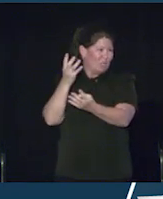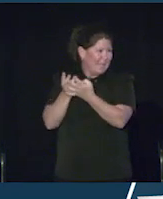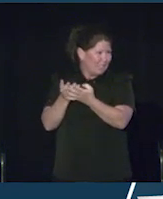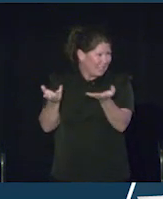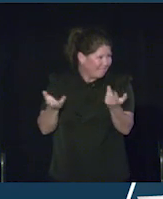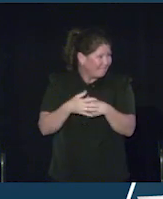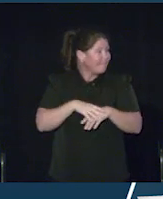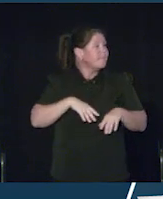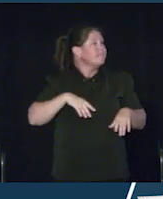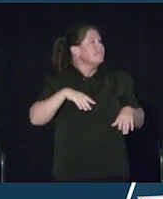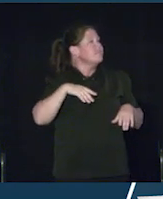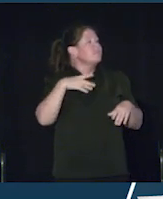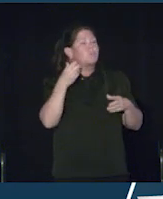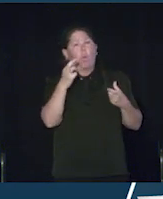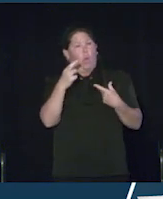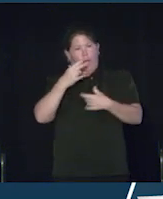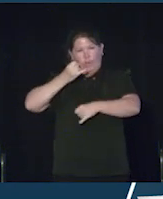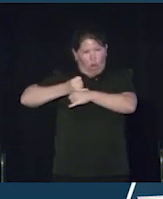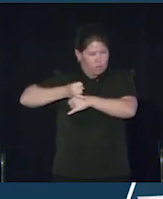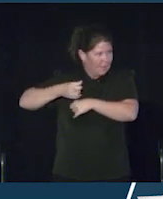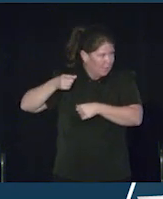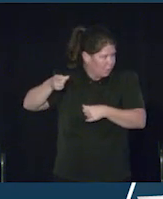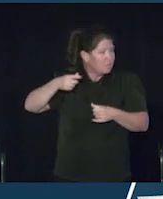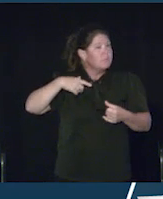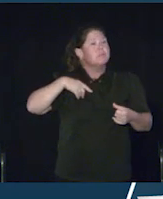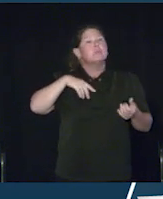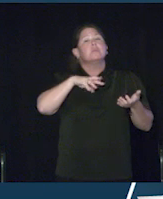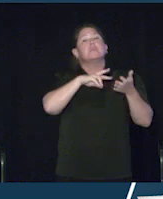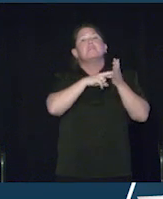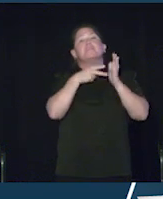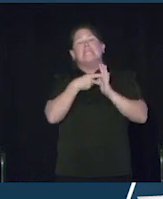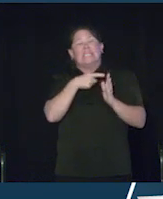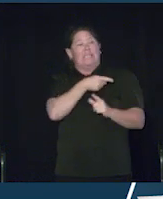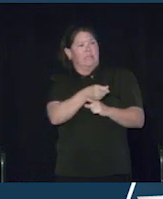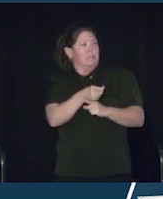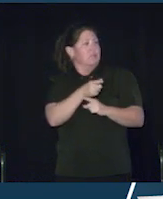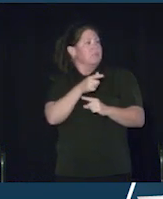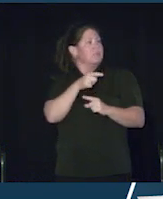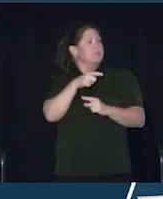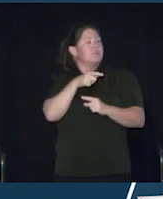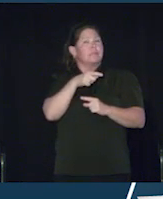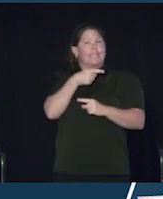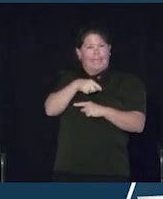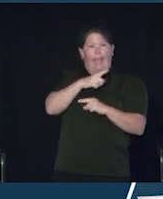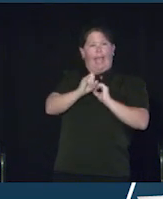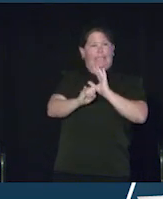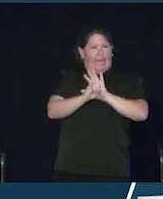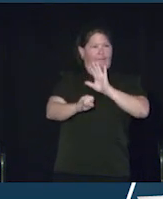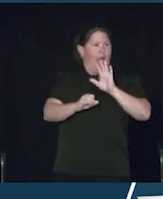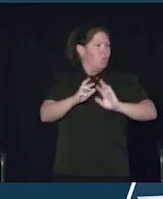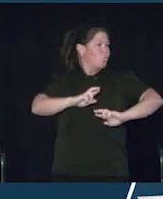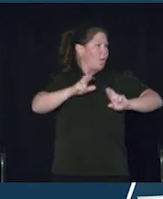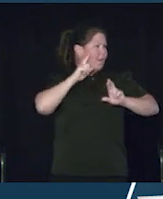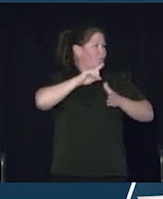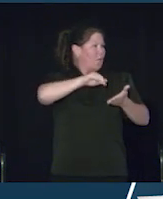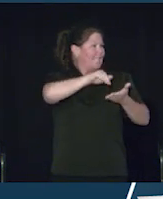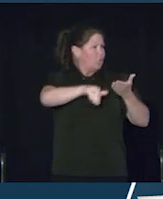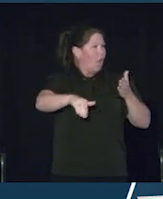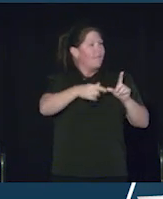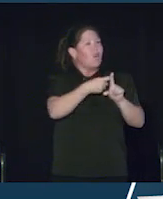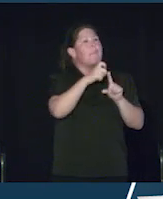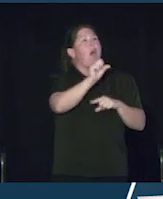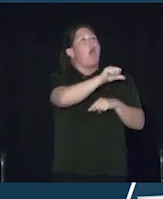caregiver at risk of serious harm, or they're identified as ready for discharge from a facility within the next